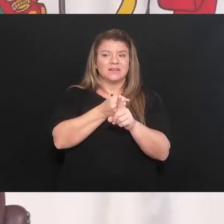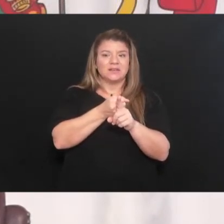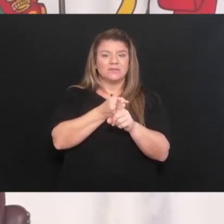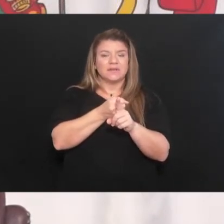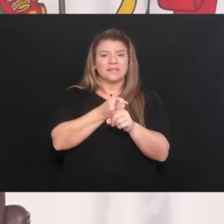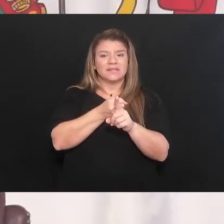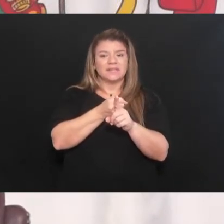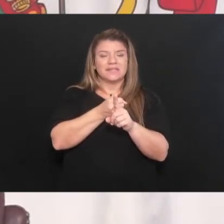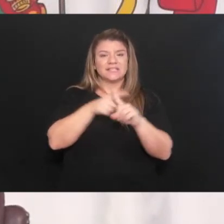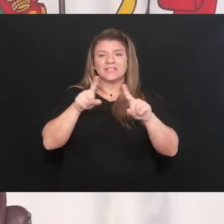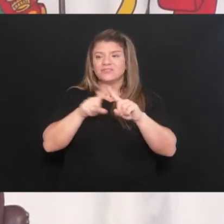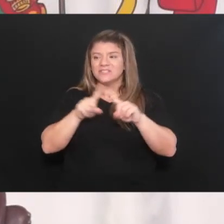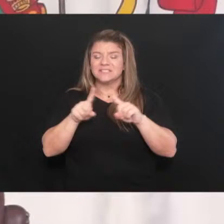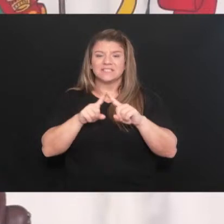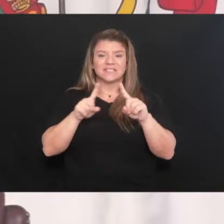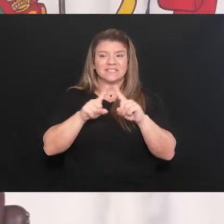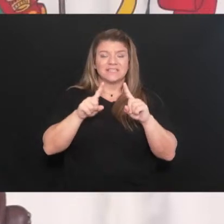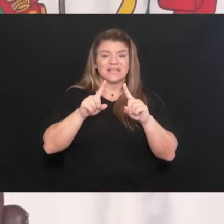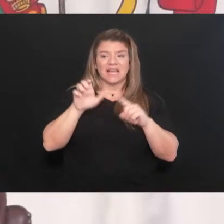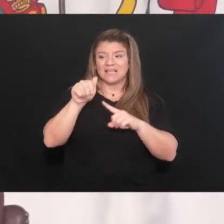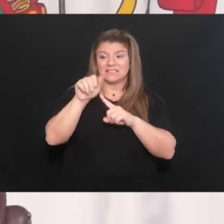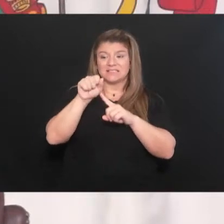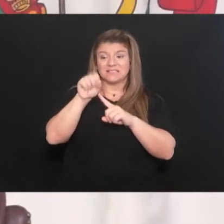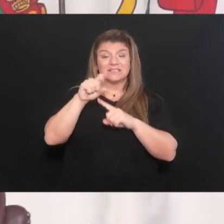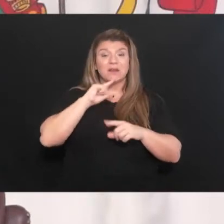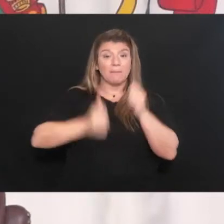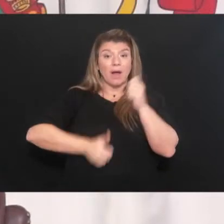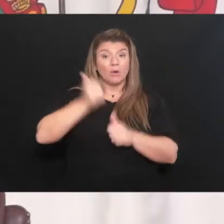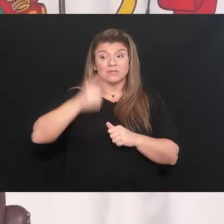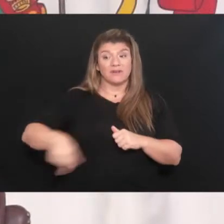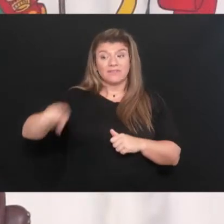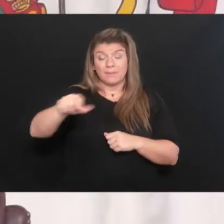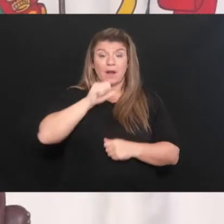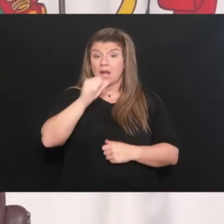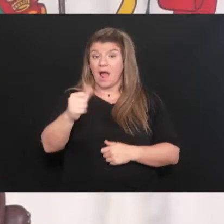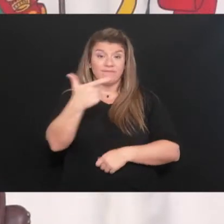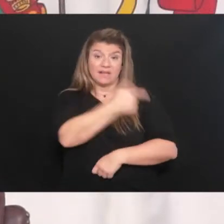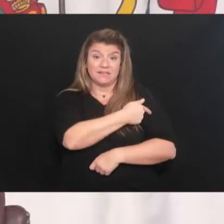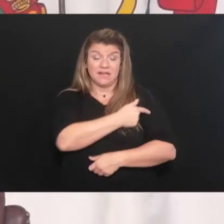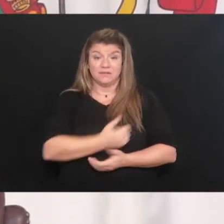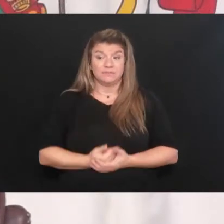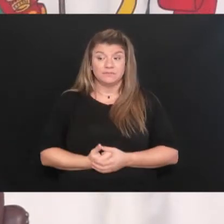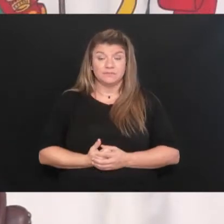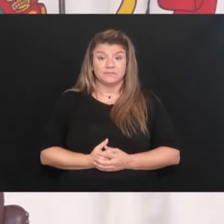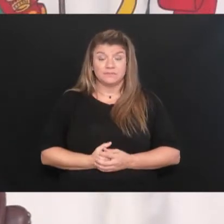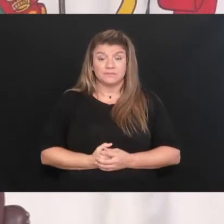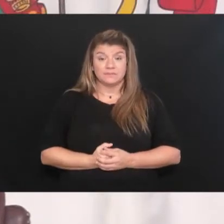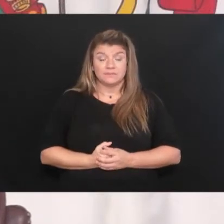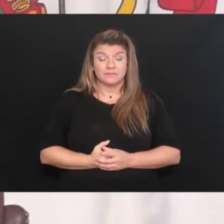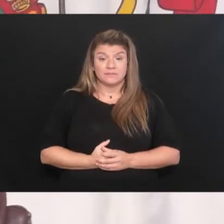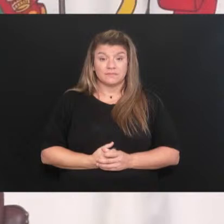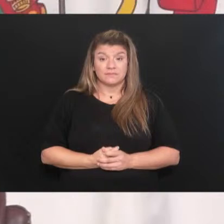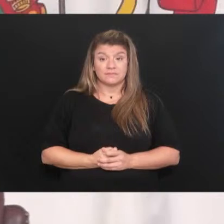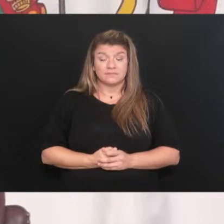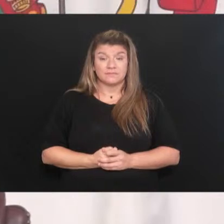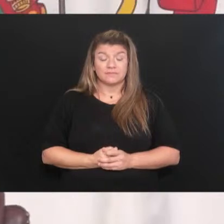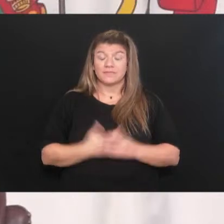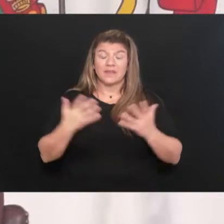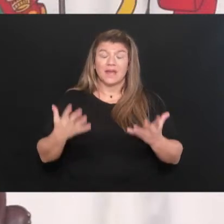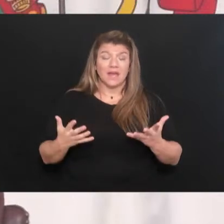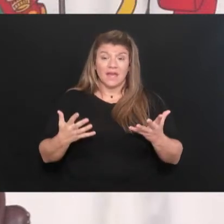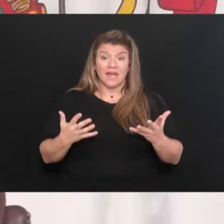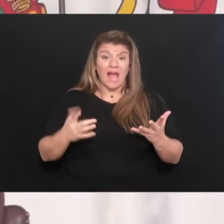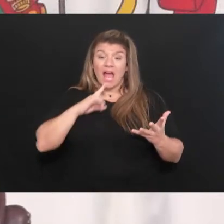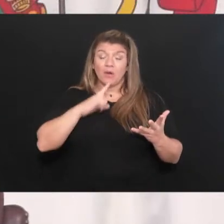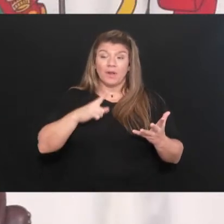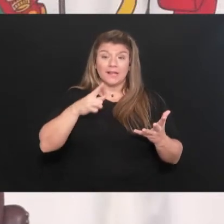cases of people that are not vaccinated. I hate to tell you this, but from